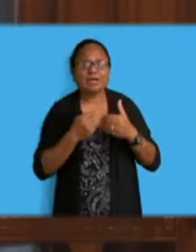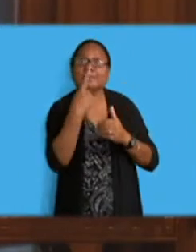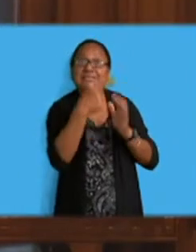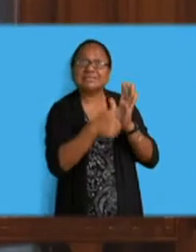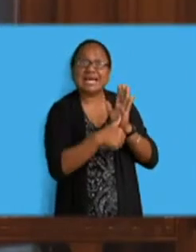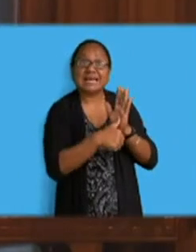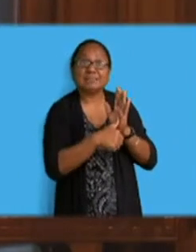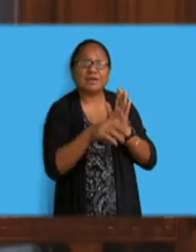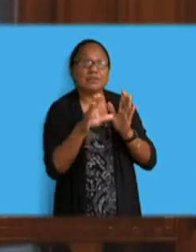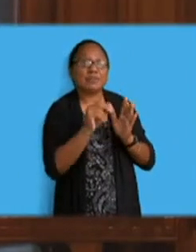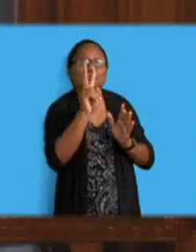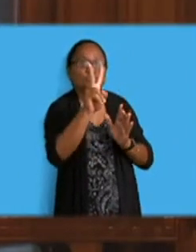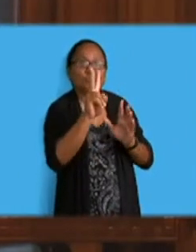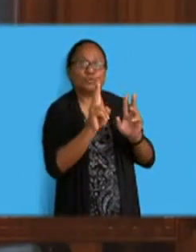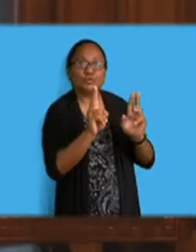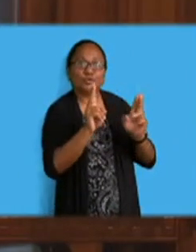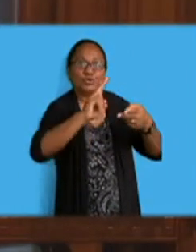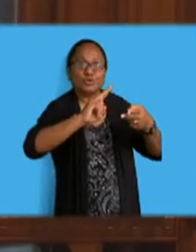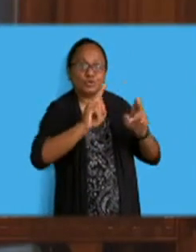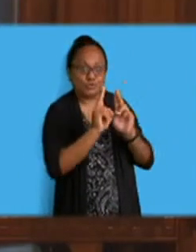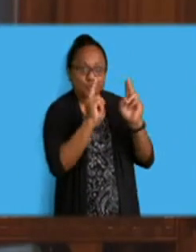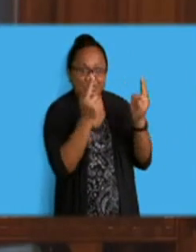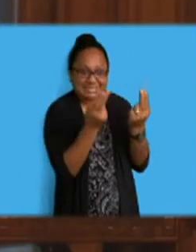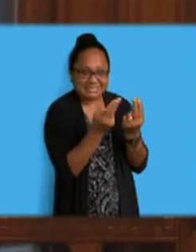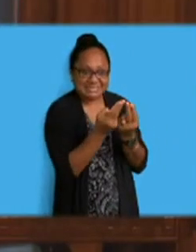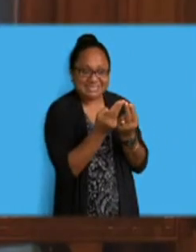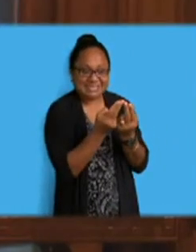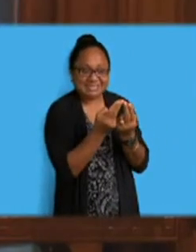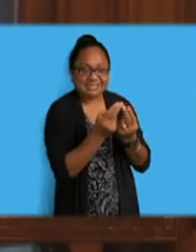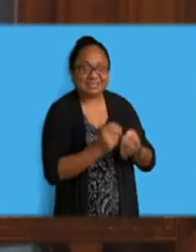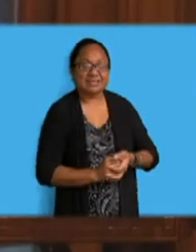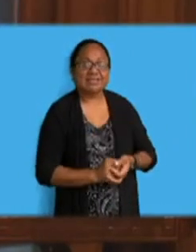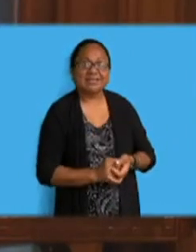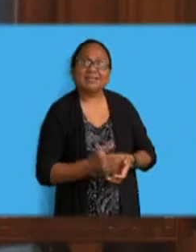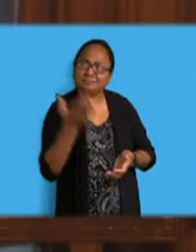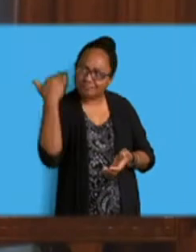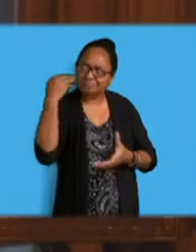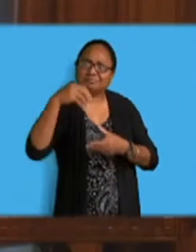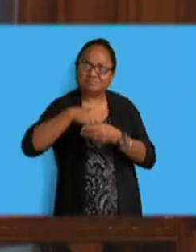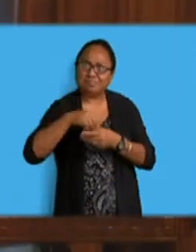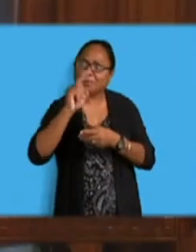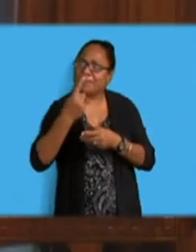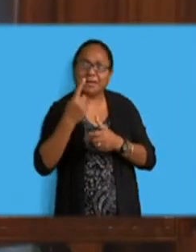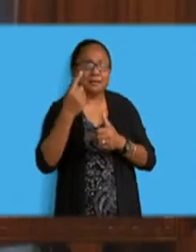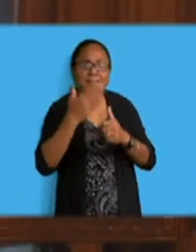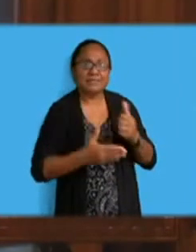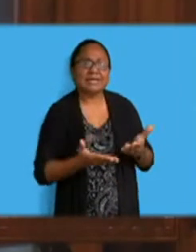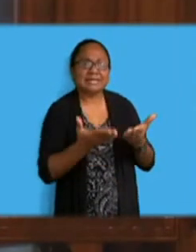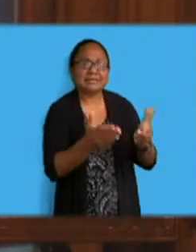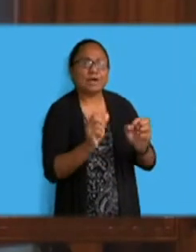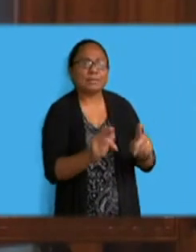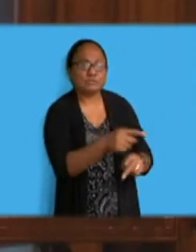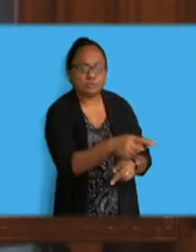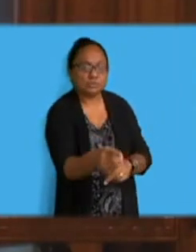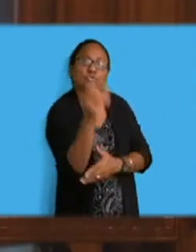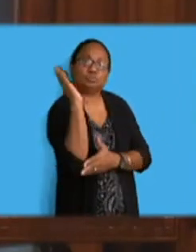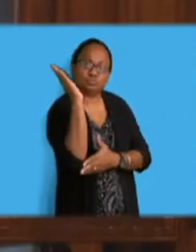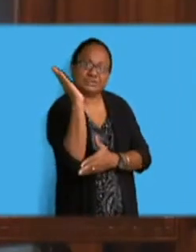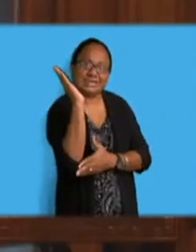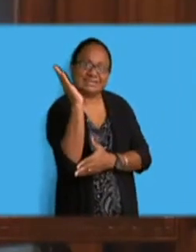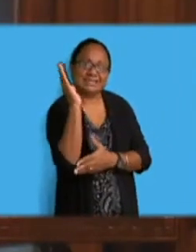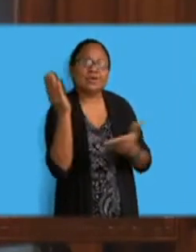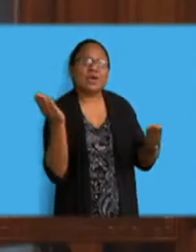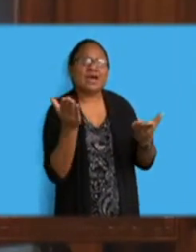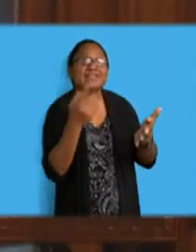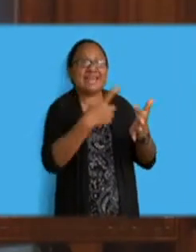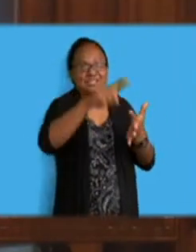from the 2 unions. All along, unions were participating, but they were never given an opportunity to actually present at the Education